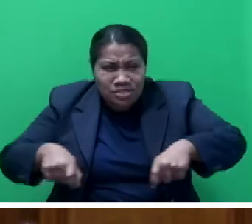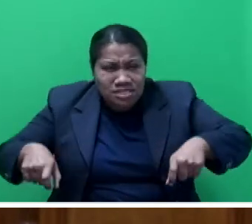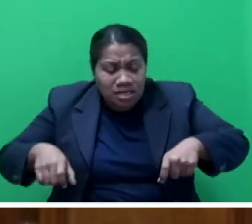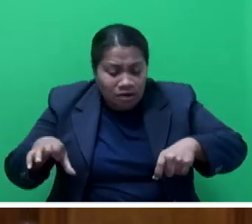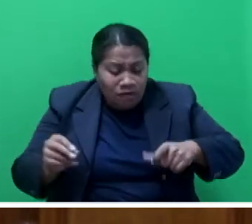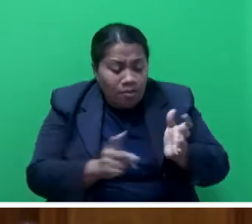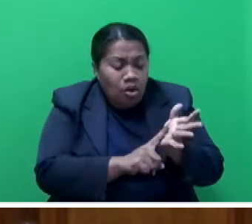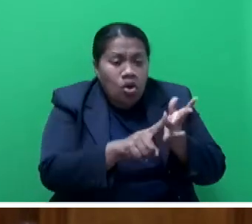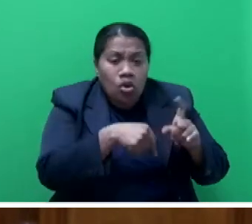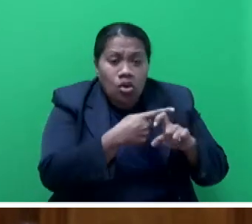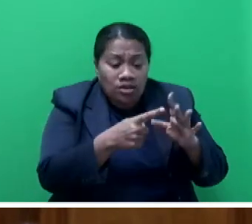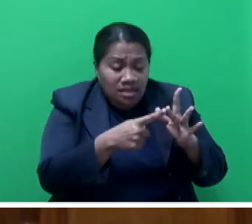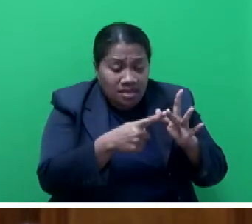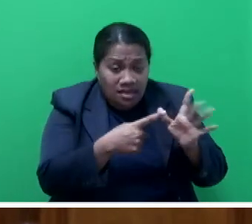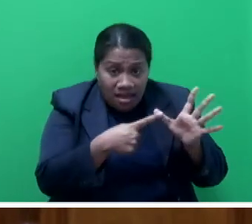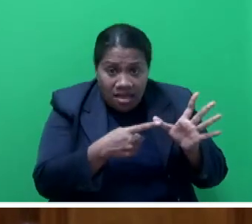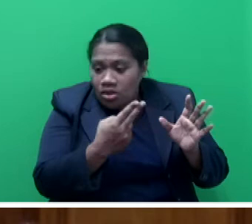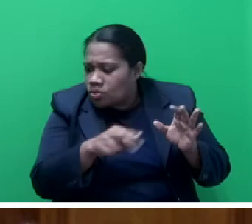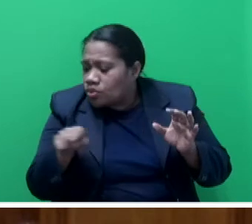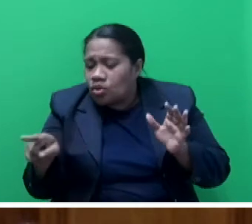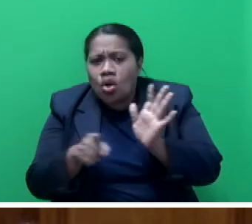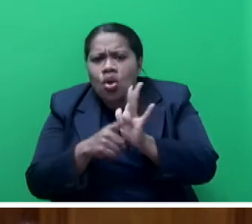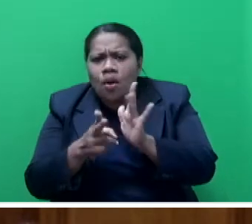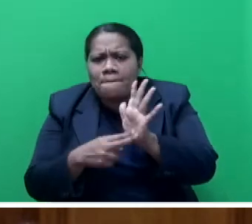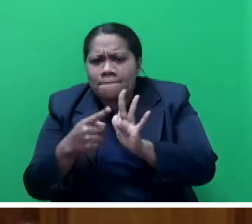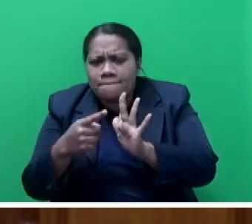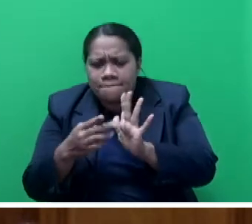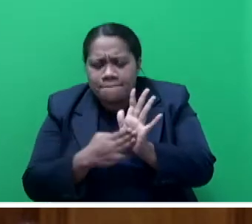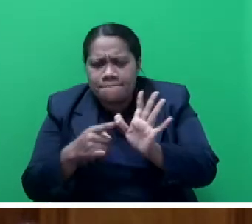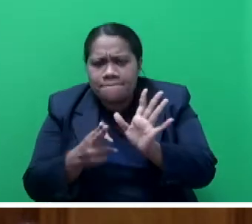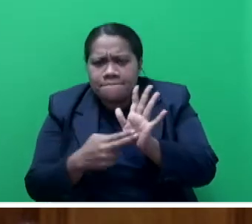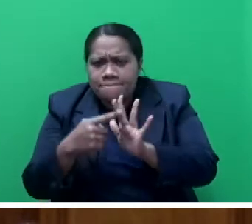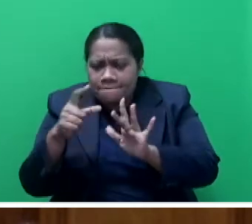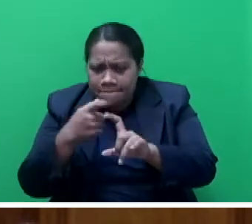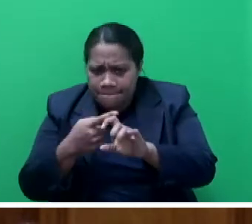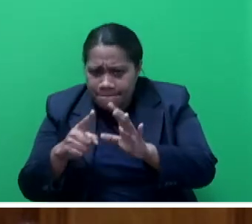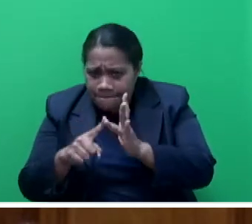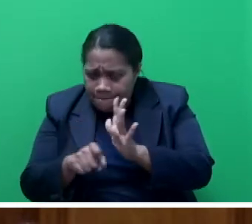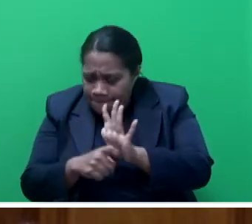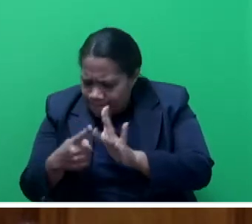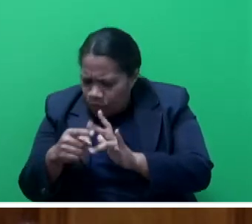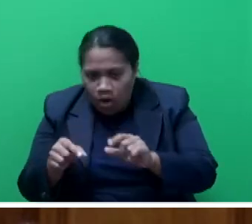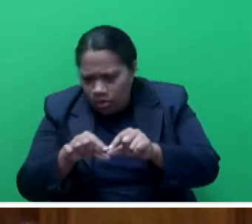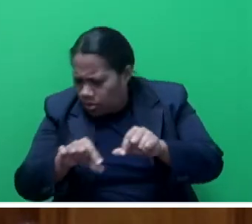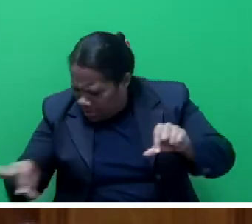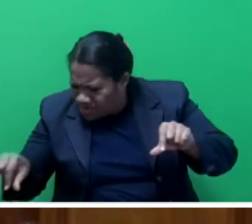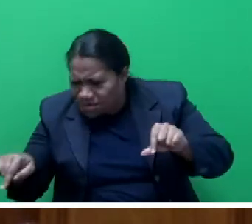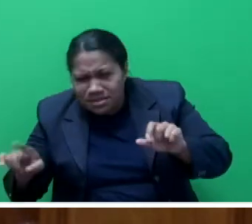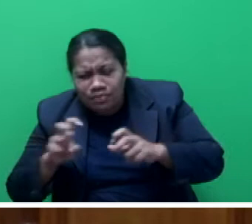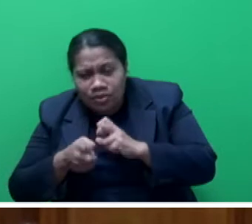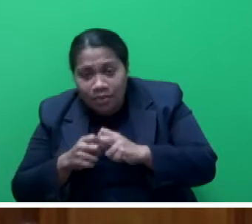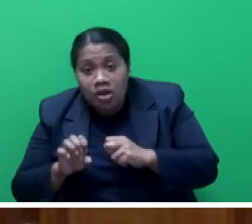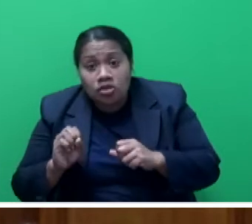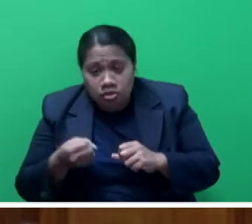Lokia landing across to Lomanikoro. So in order to do this, in order to carry this out, WEF had to walk the line